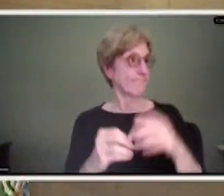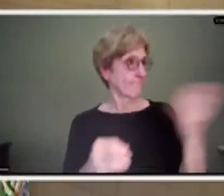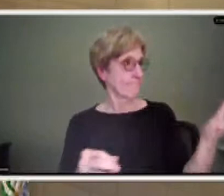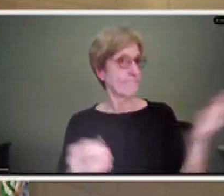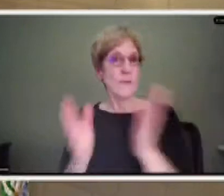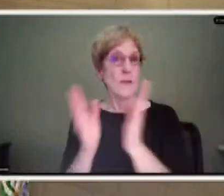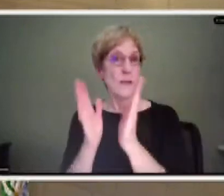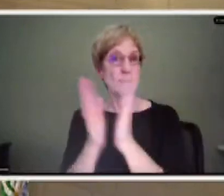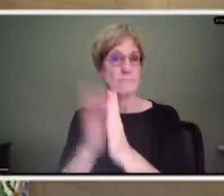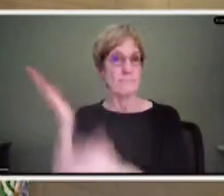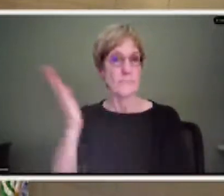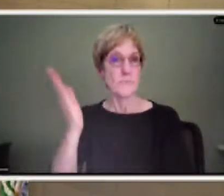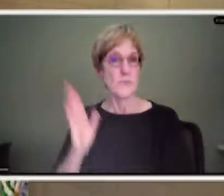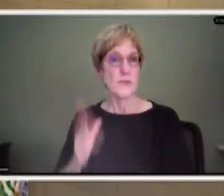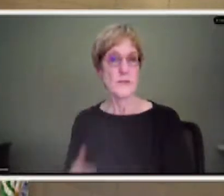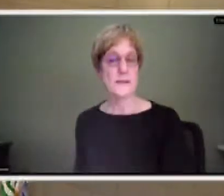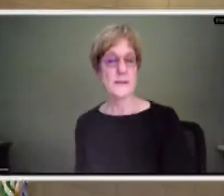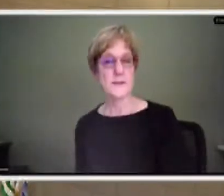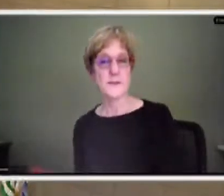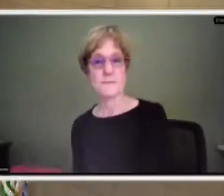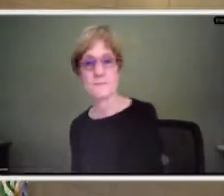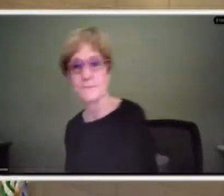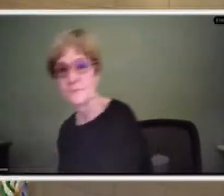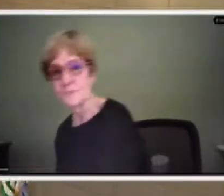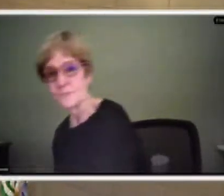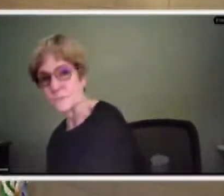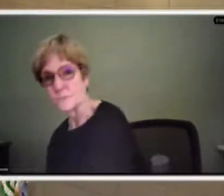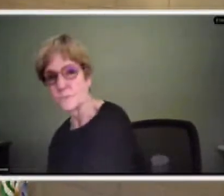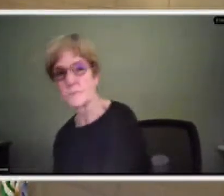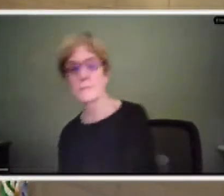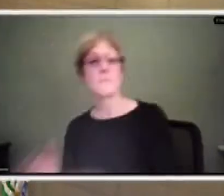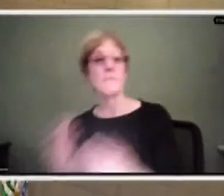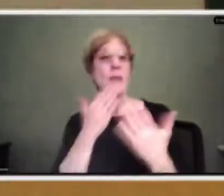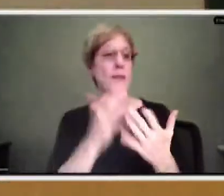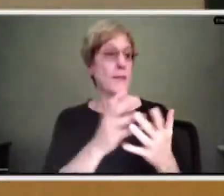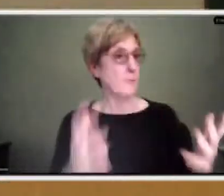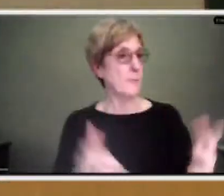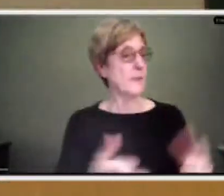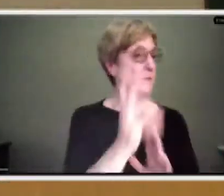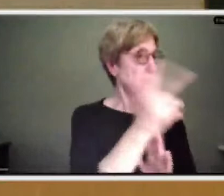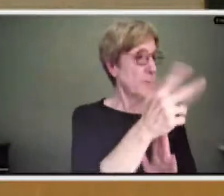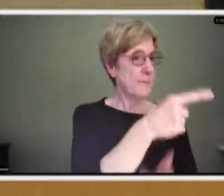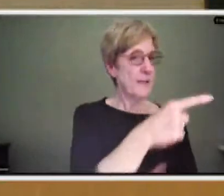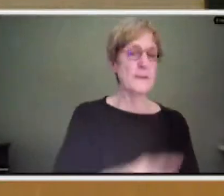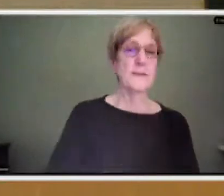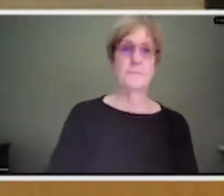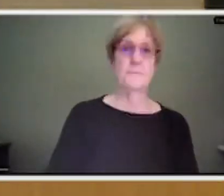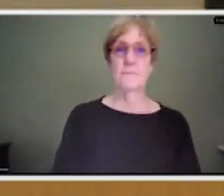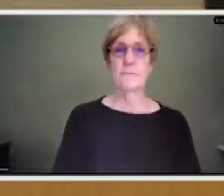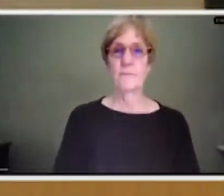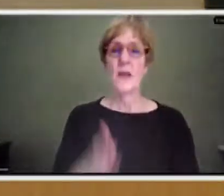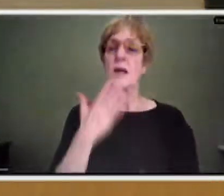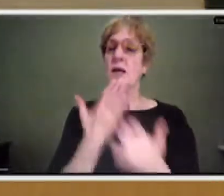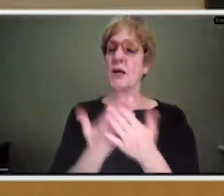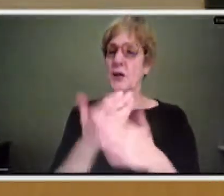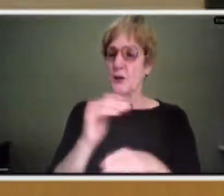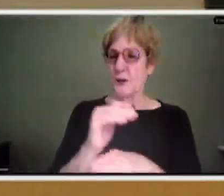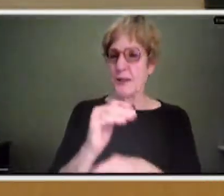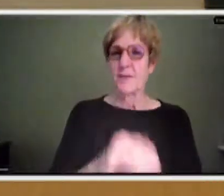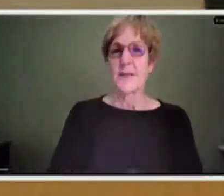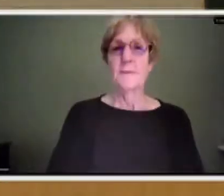Thank you very much. Ms. Grant, you have 3 minutes. Good evening, members of council. Bridget